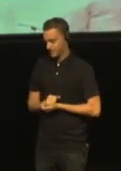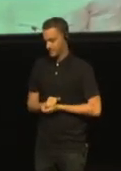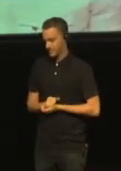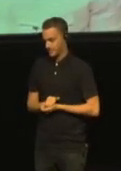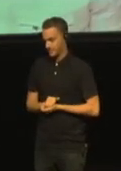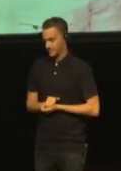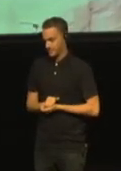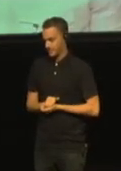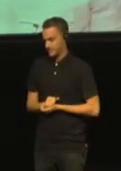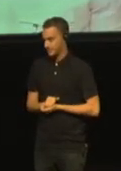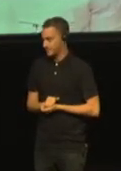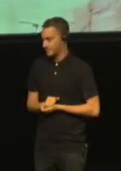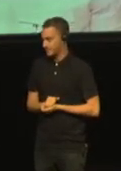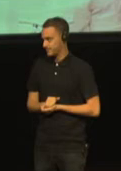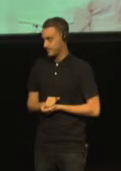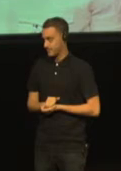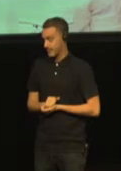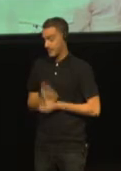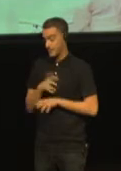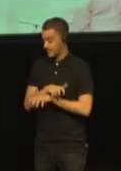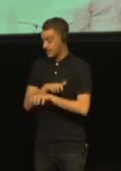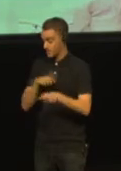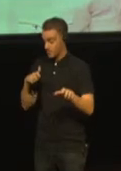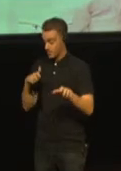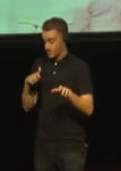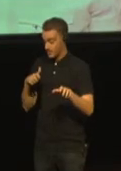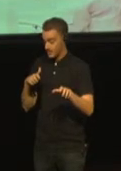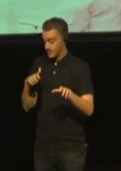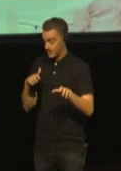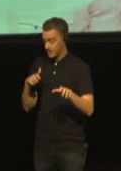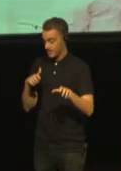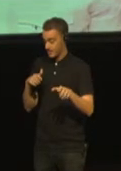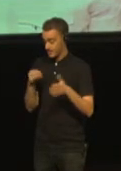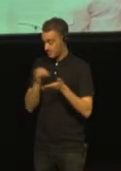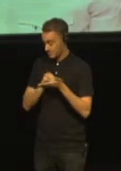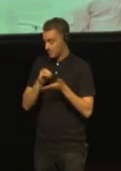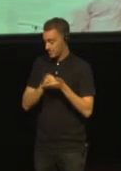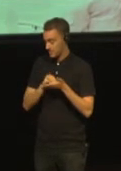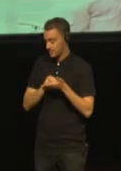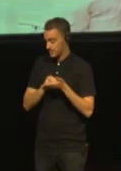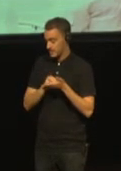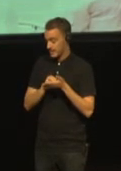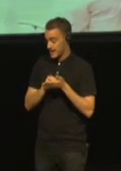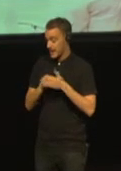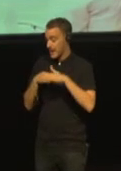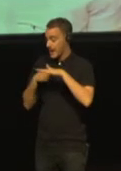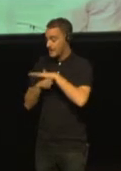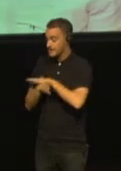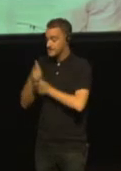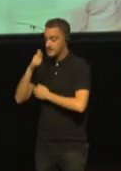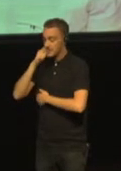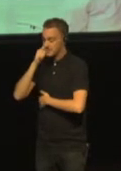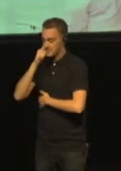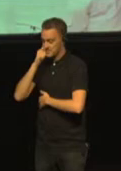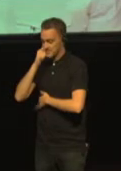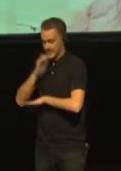Most of the time, accessibility rights relate to physical accessibility and not sensory